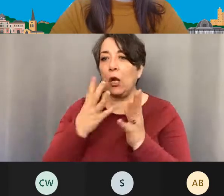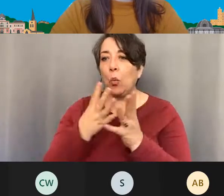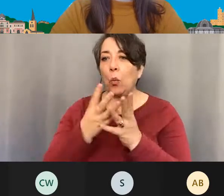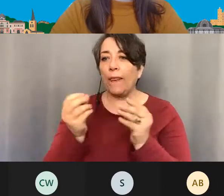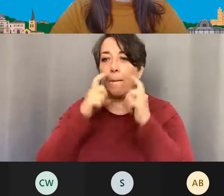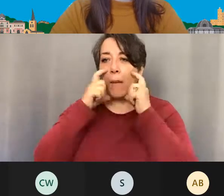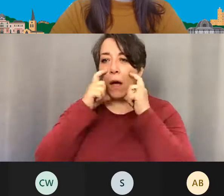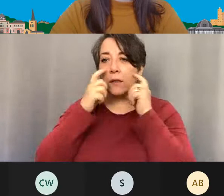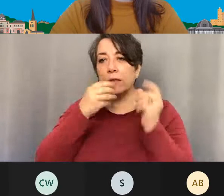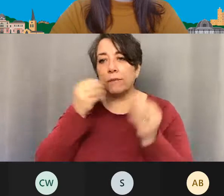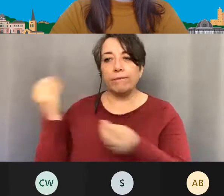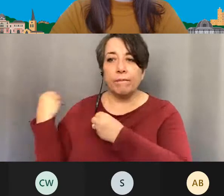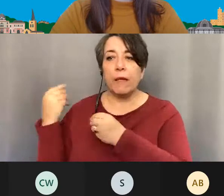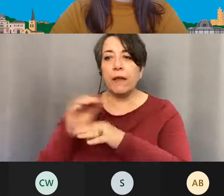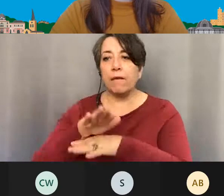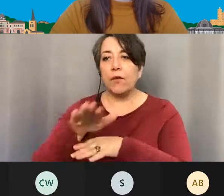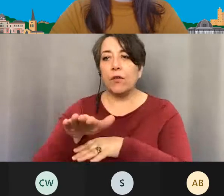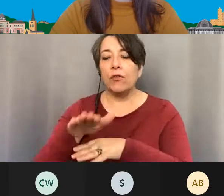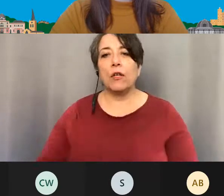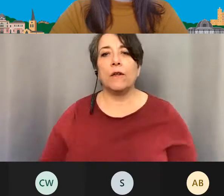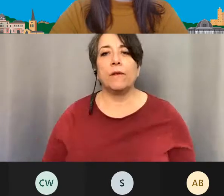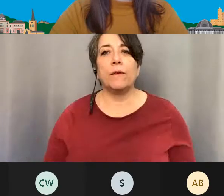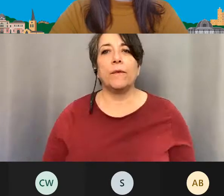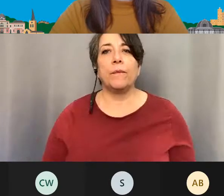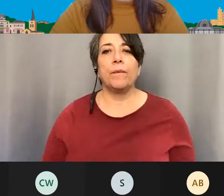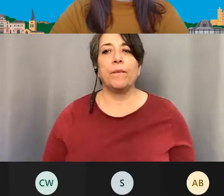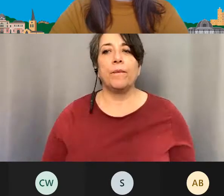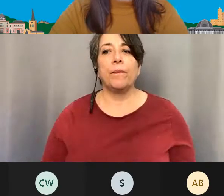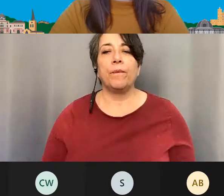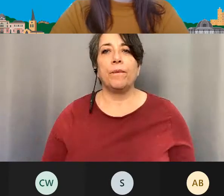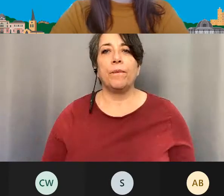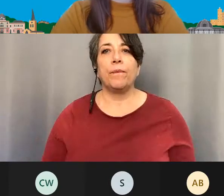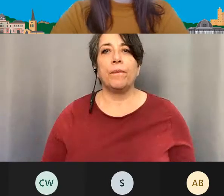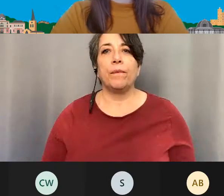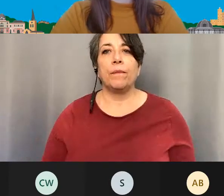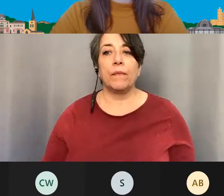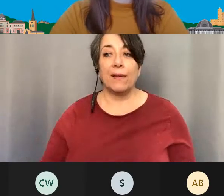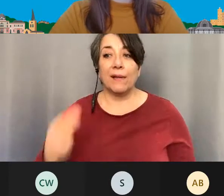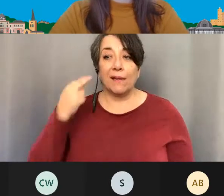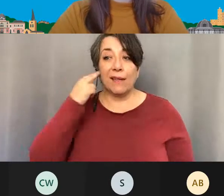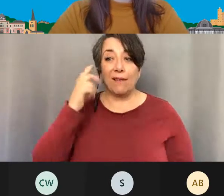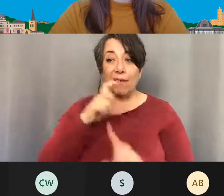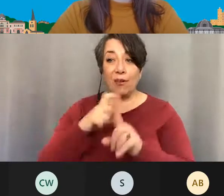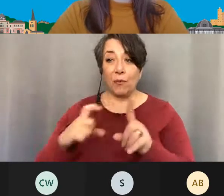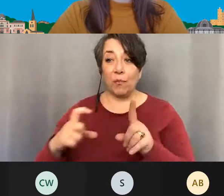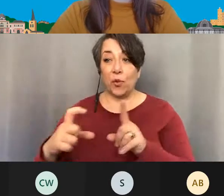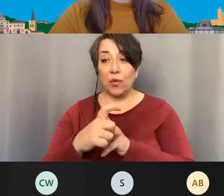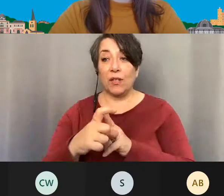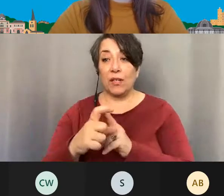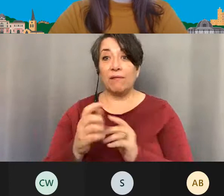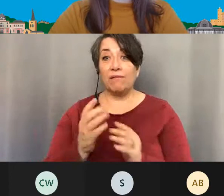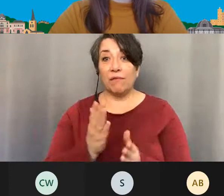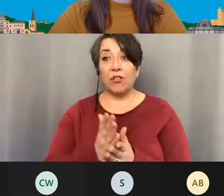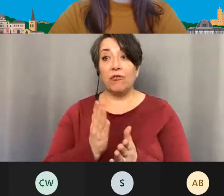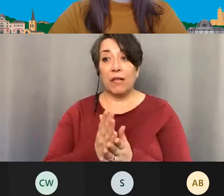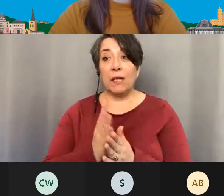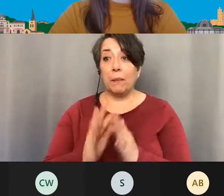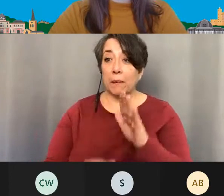that. Just in terms of the deaf community, that's actually been a real focus for us in